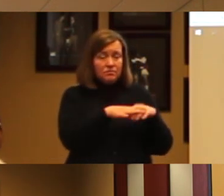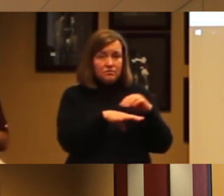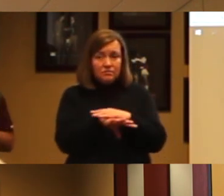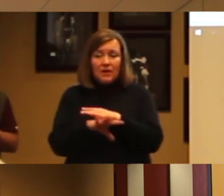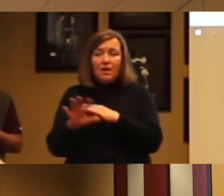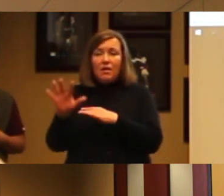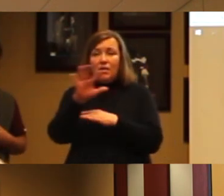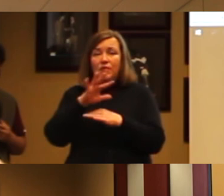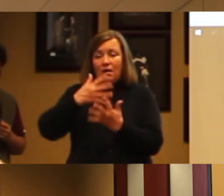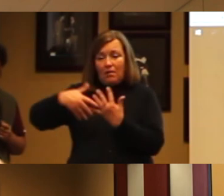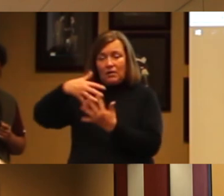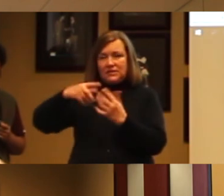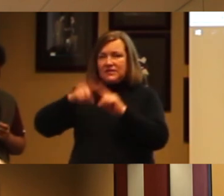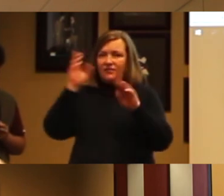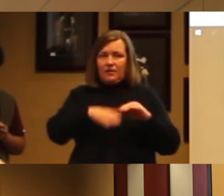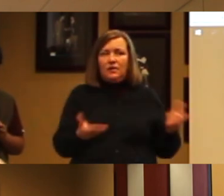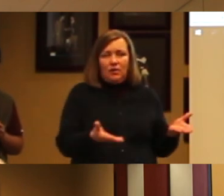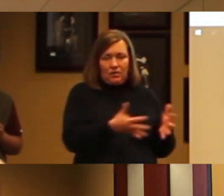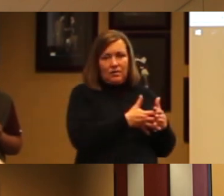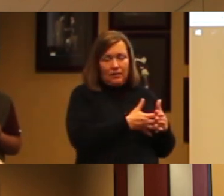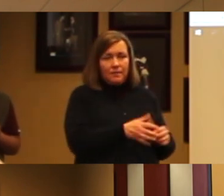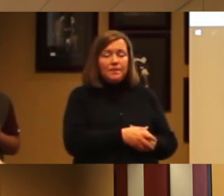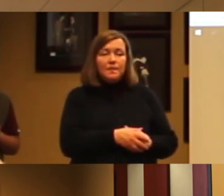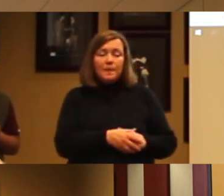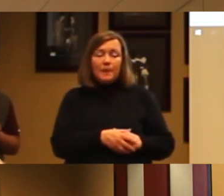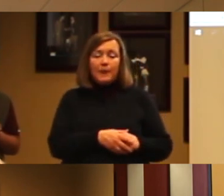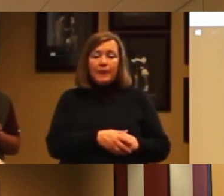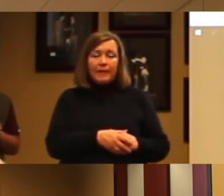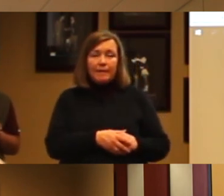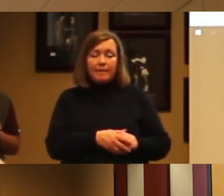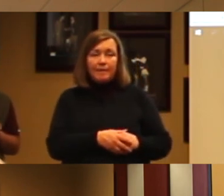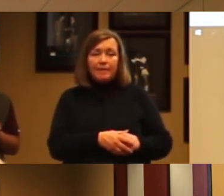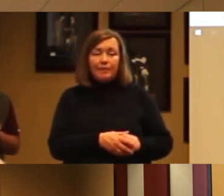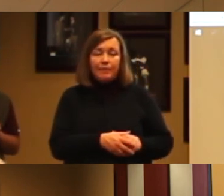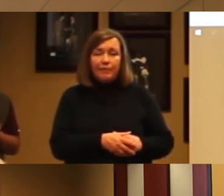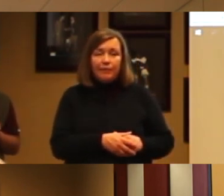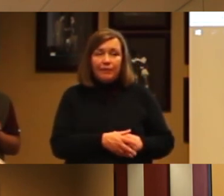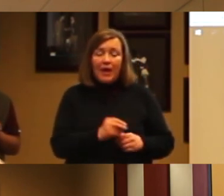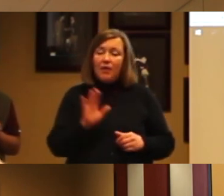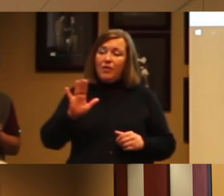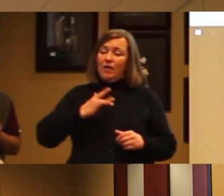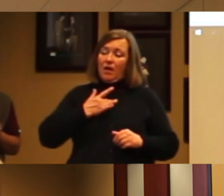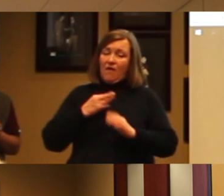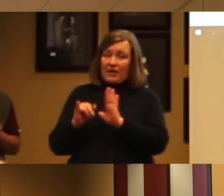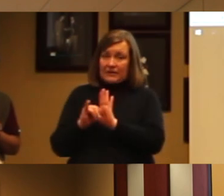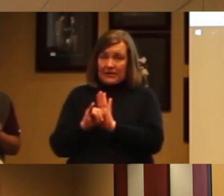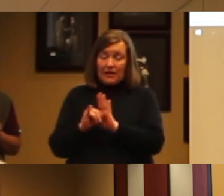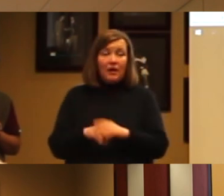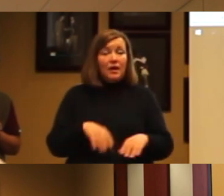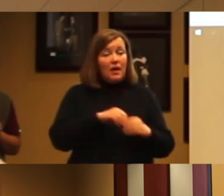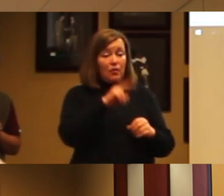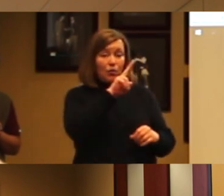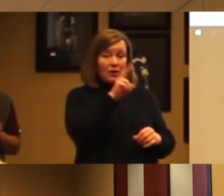here. Very, very different. And even the sense of identity in the United